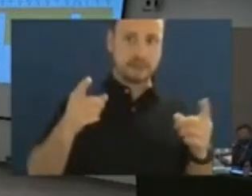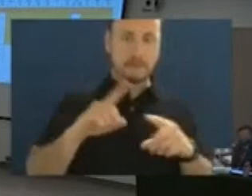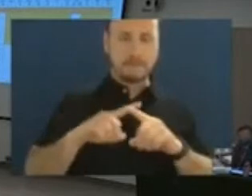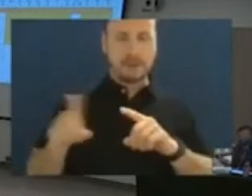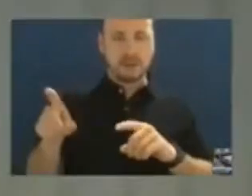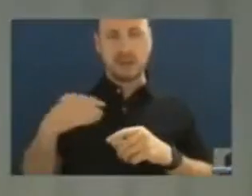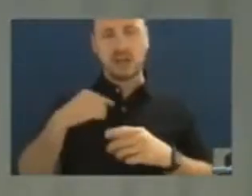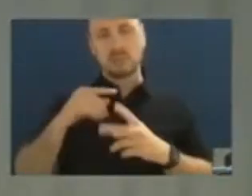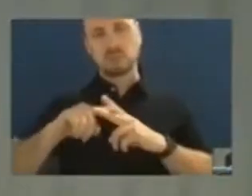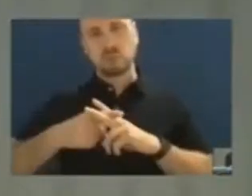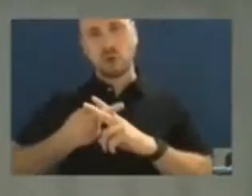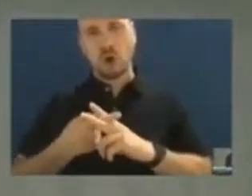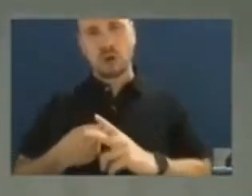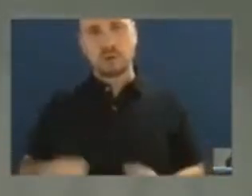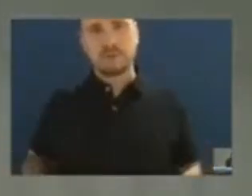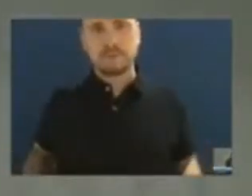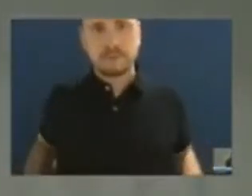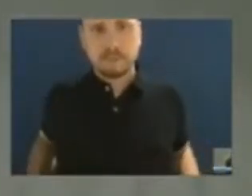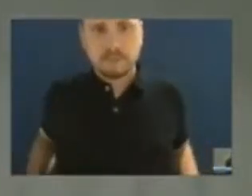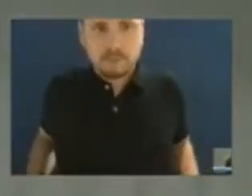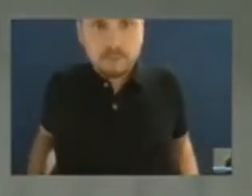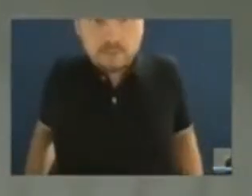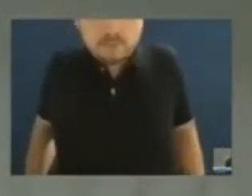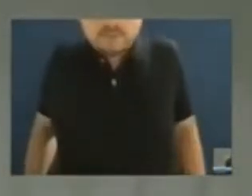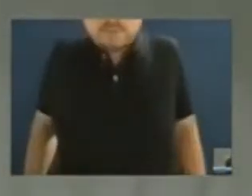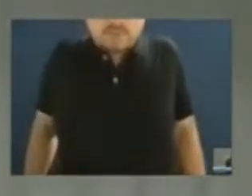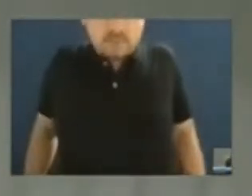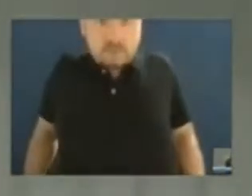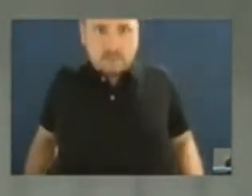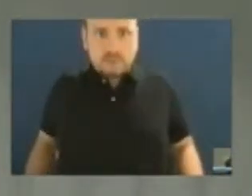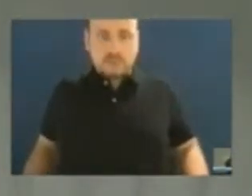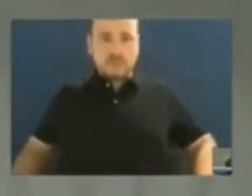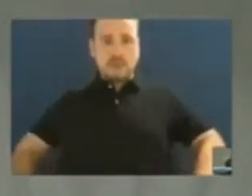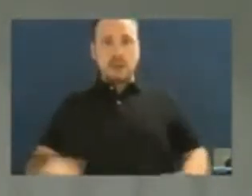You know, this is done in the context of a global pandemic,